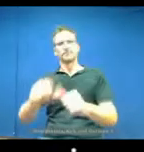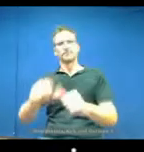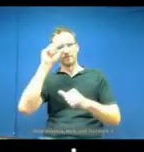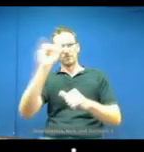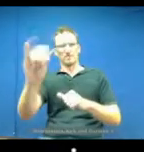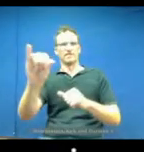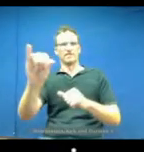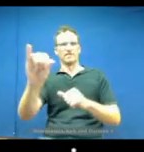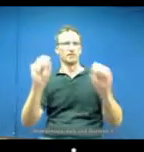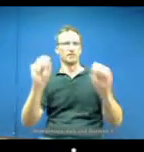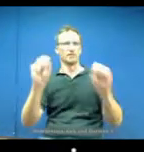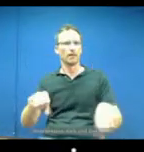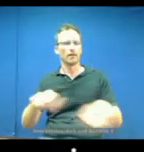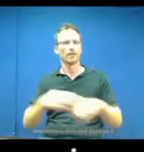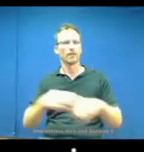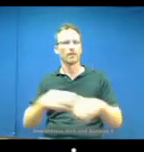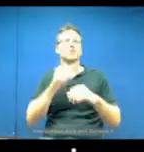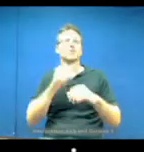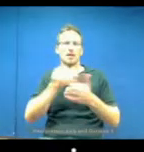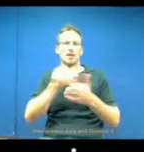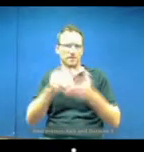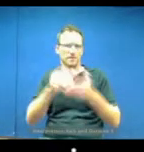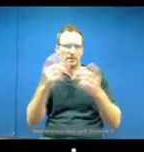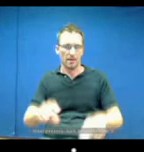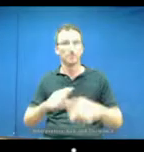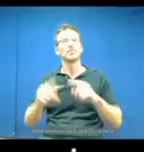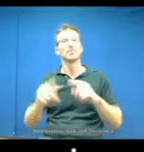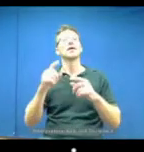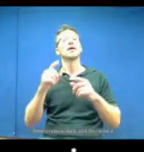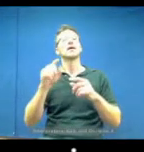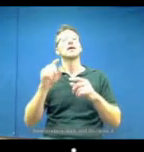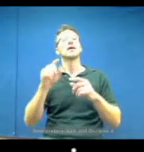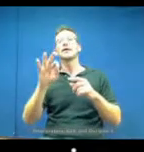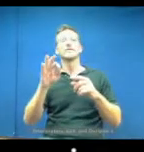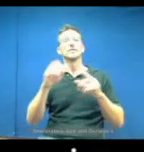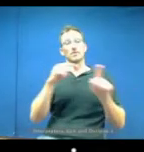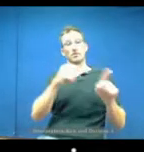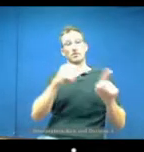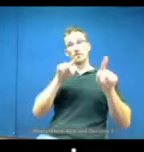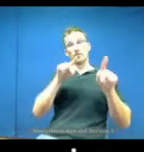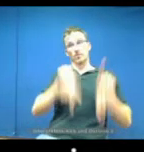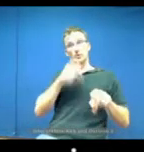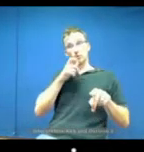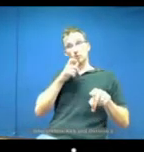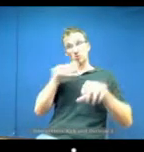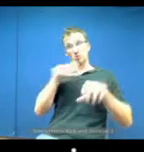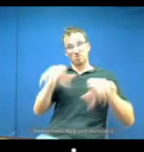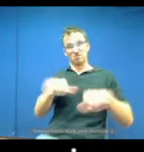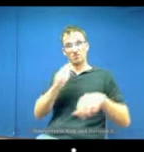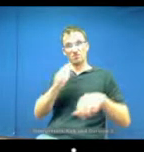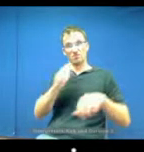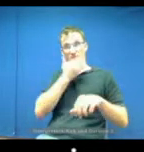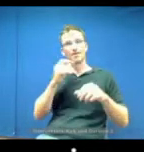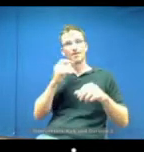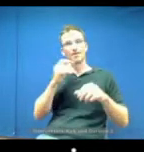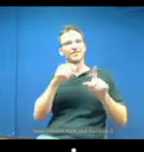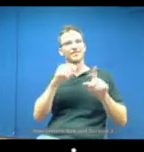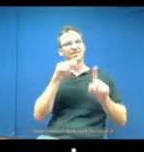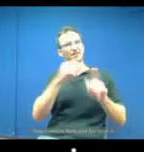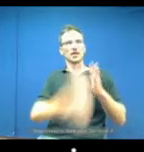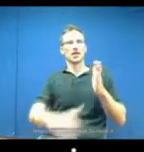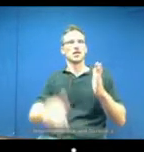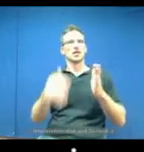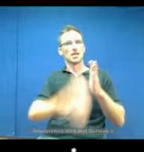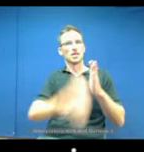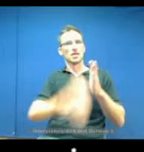person, the abuser, has had one or more instances of abusing the petitioner